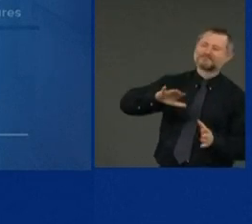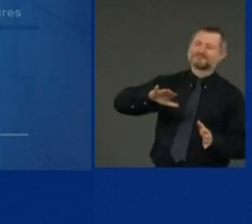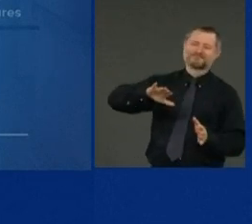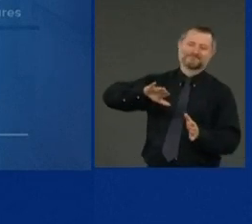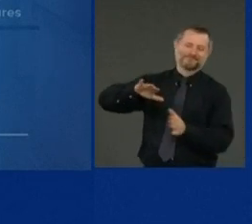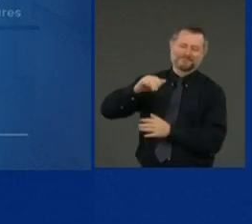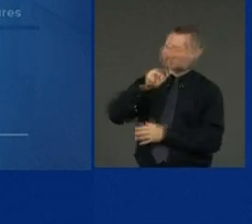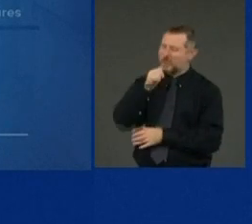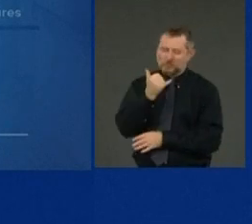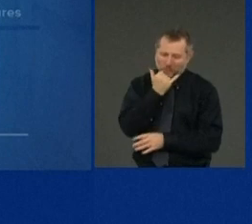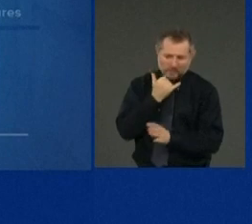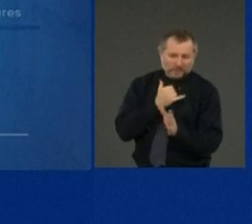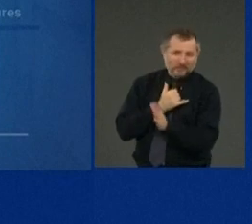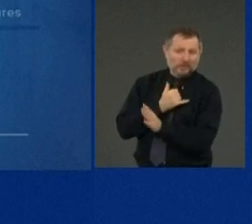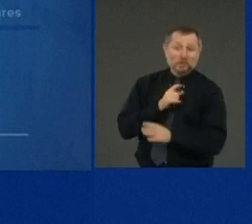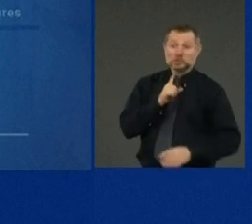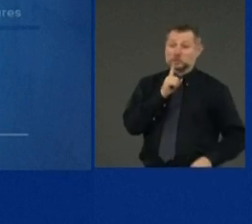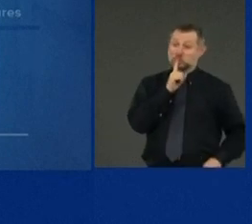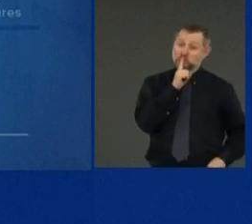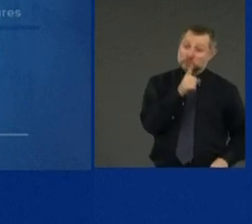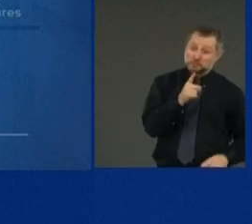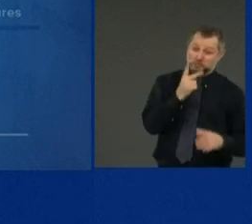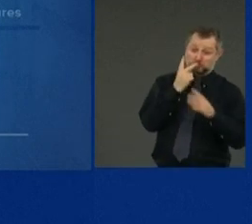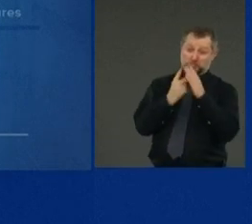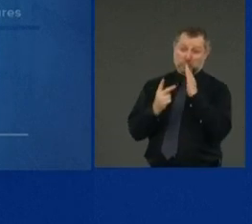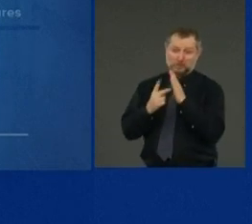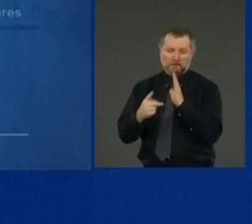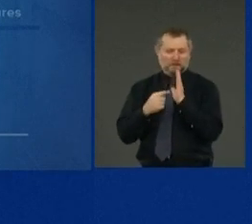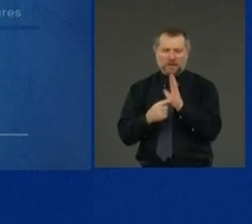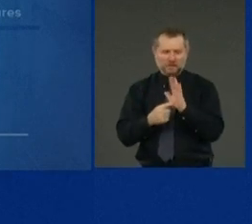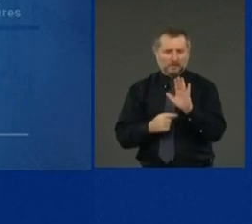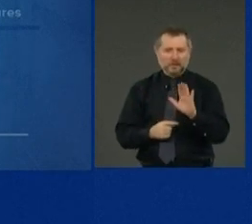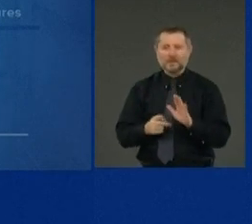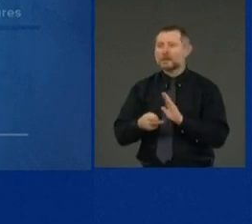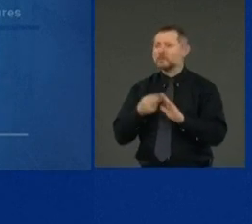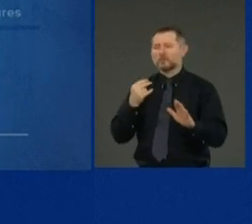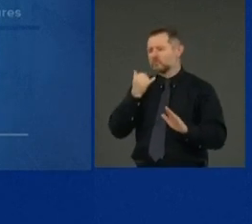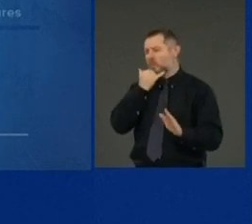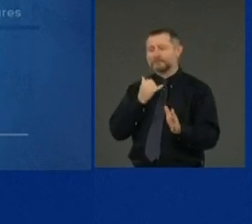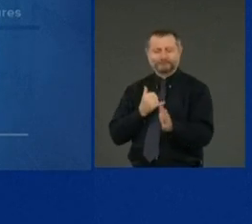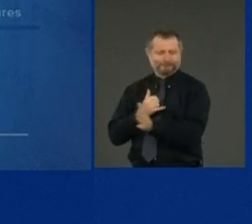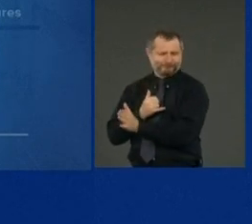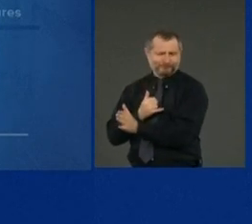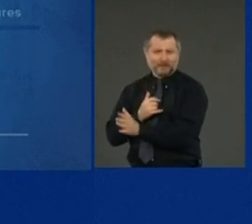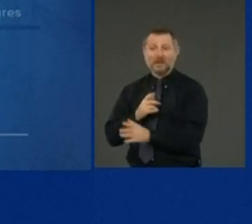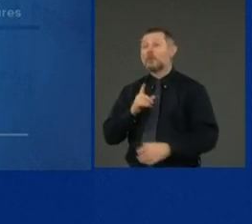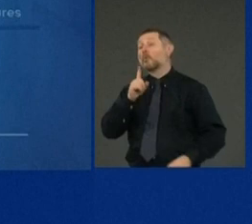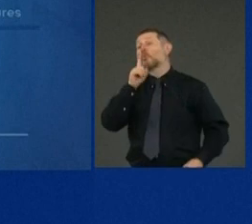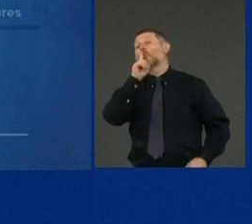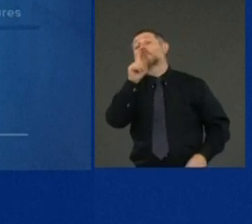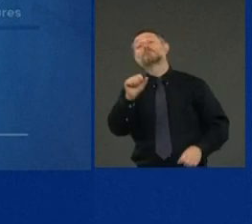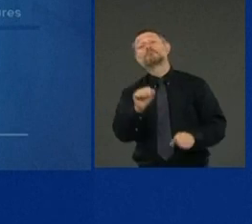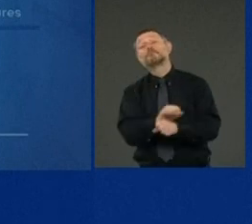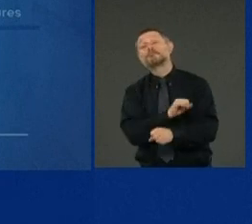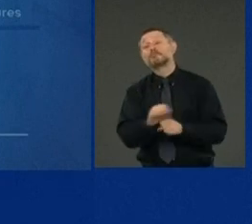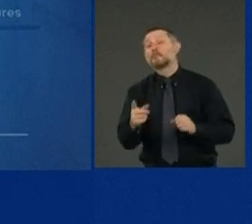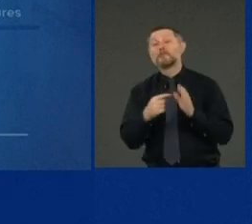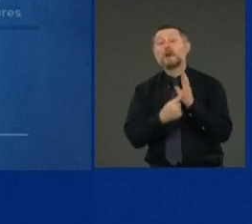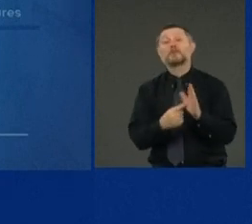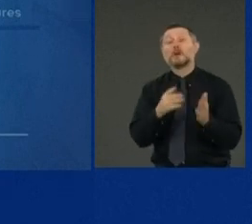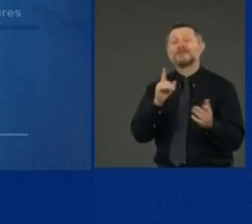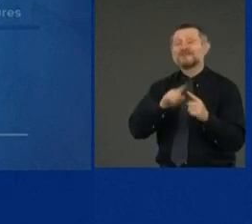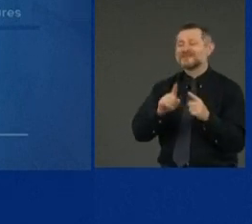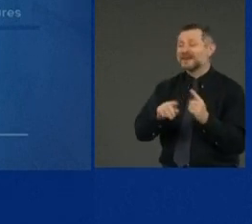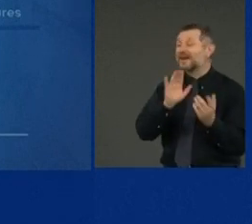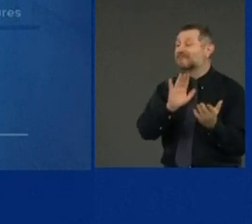models. The projection models were really extrapolation models. What does